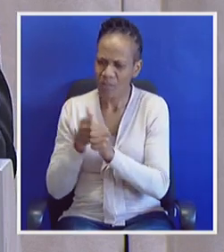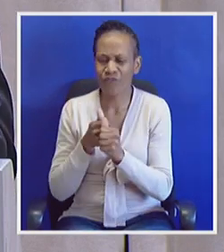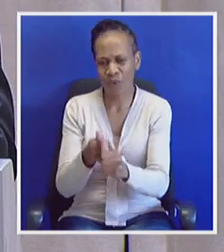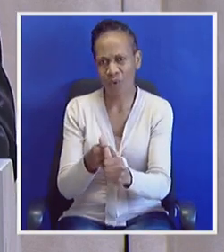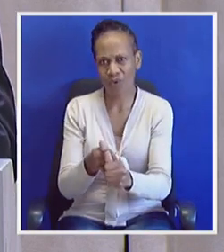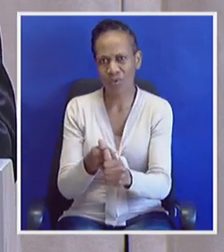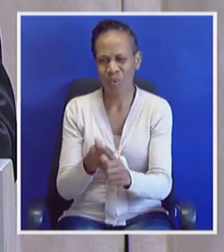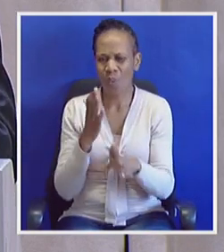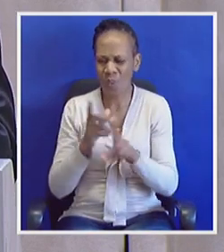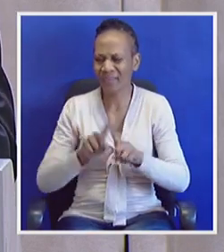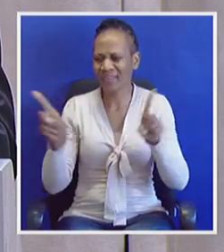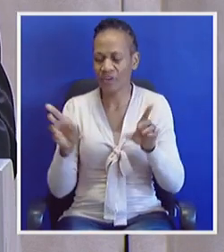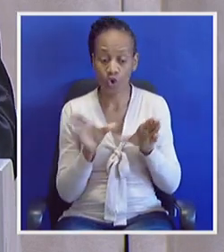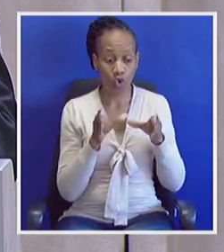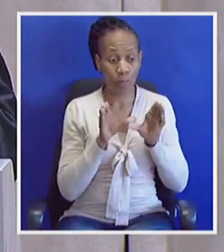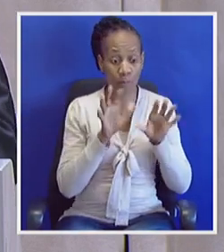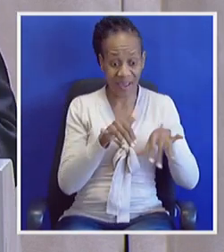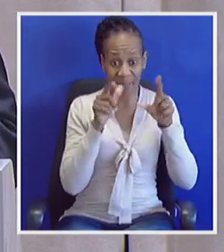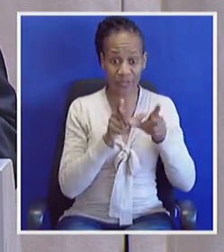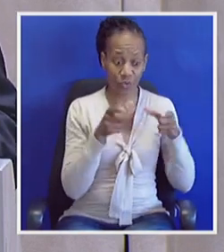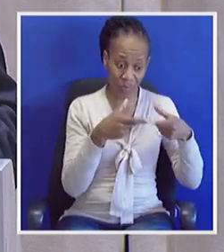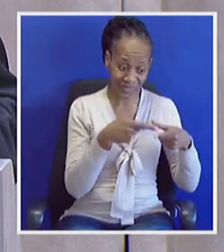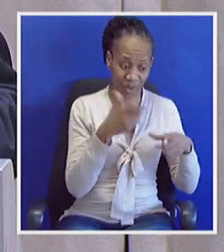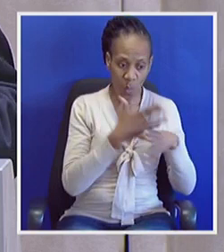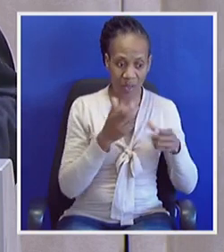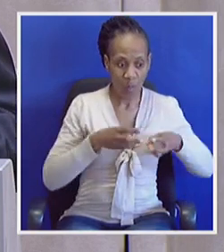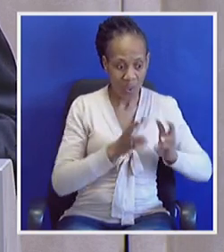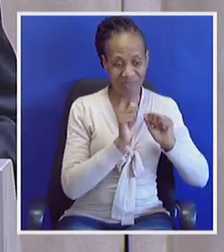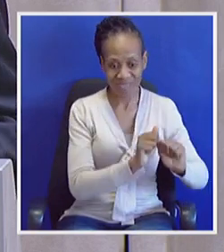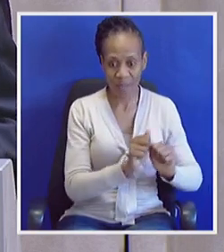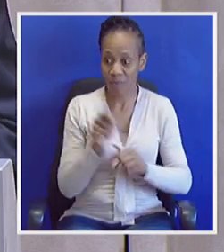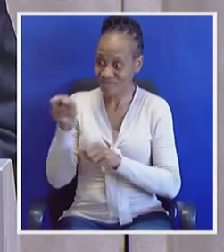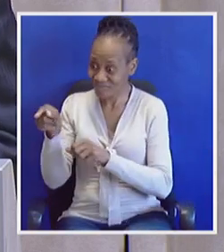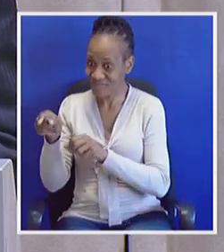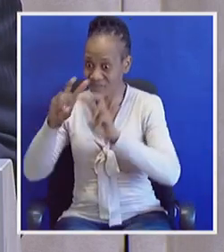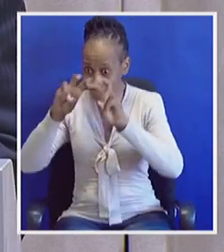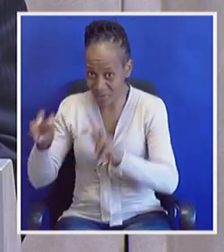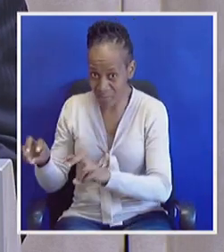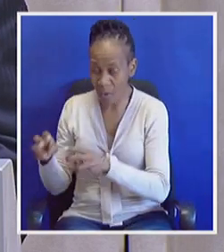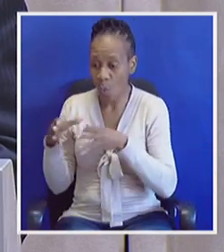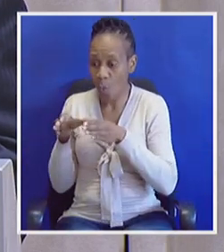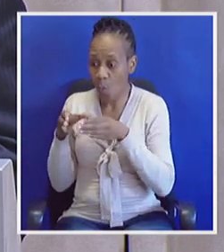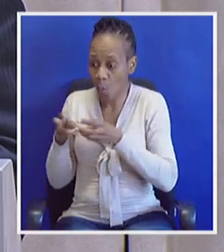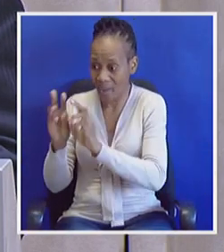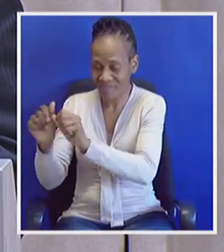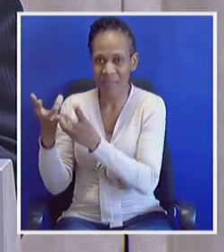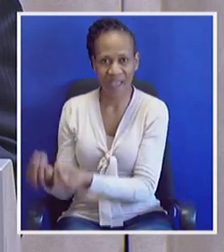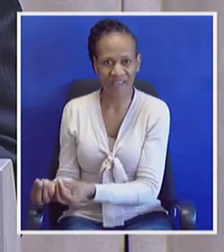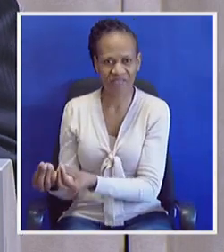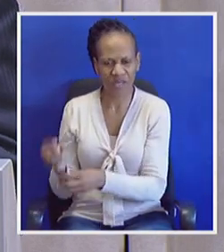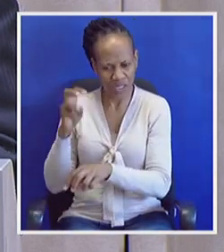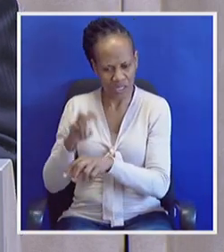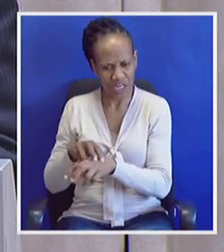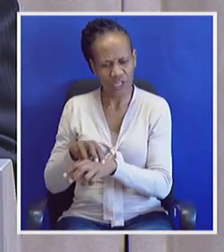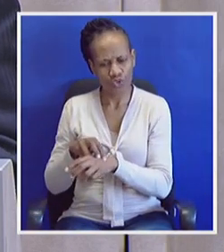committee. They have to ascertain evidence. They have to get all the things that will